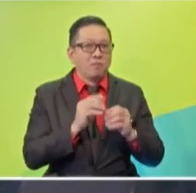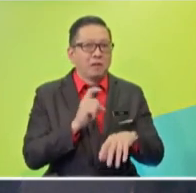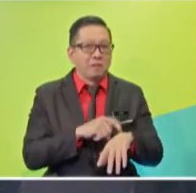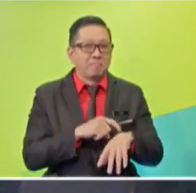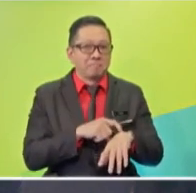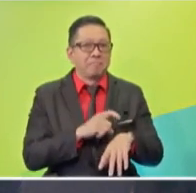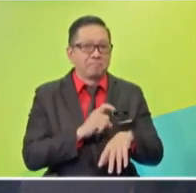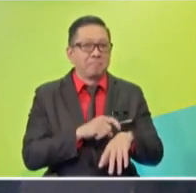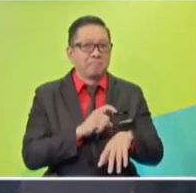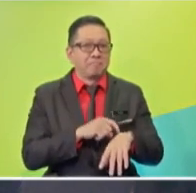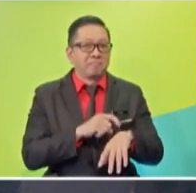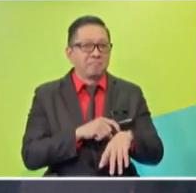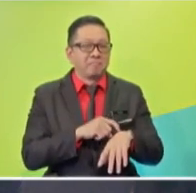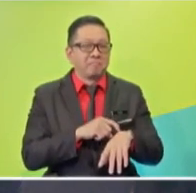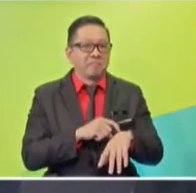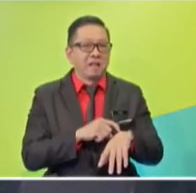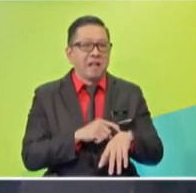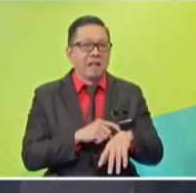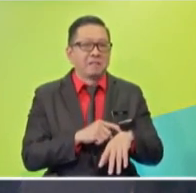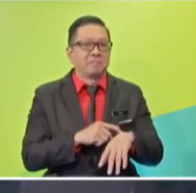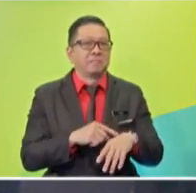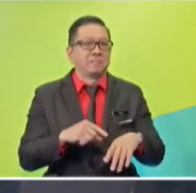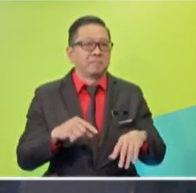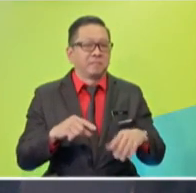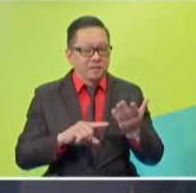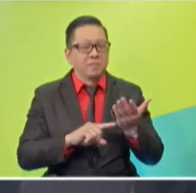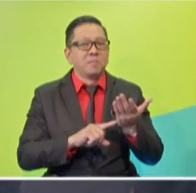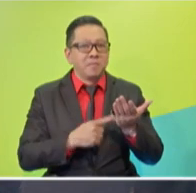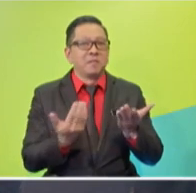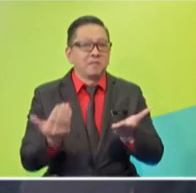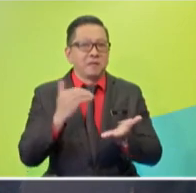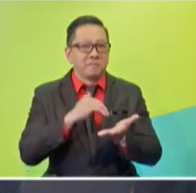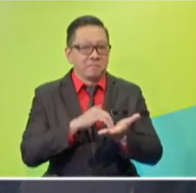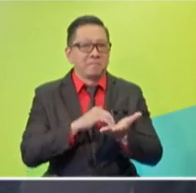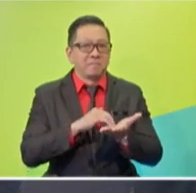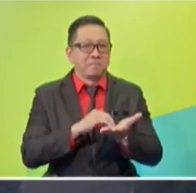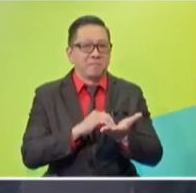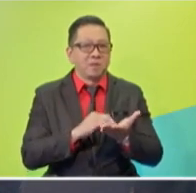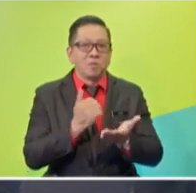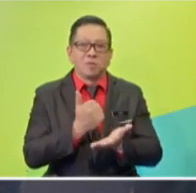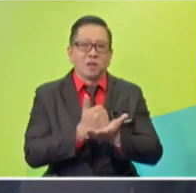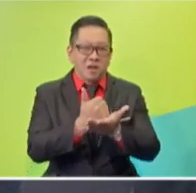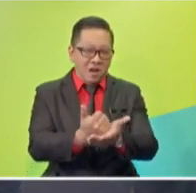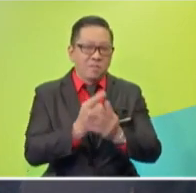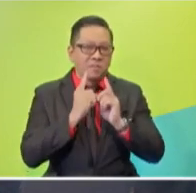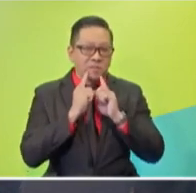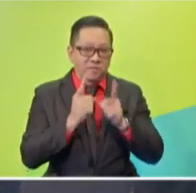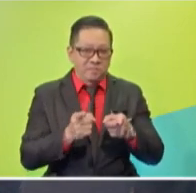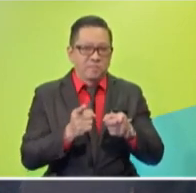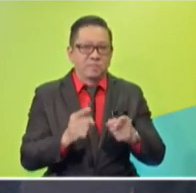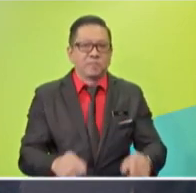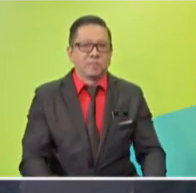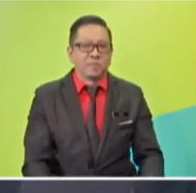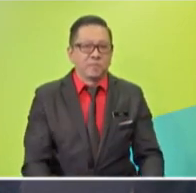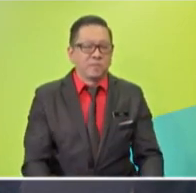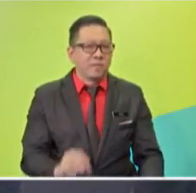Right. So I guess, Shafika, let's listen again to the audio. Okay, let's help you answer the questions.